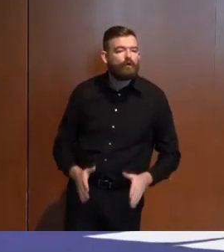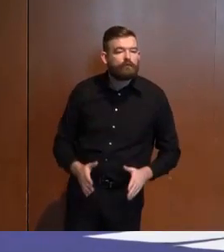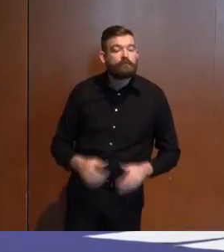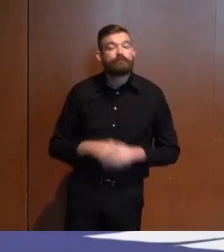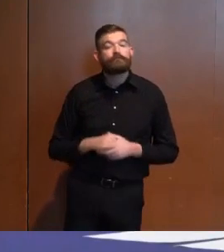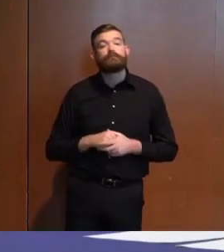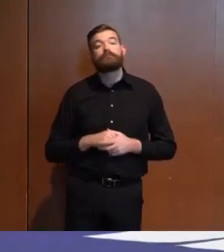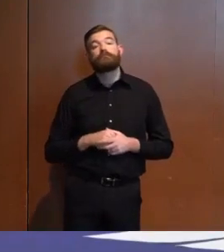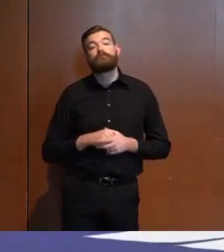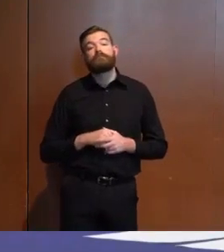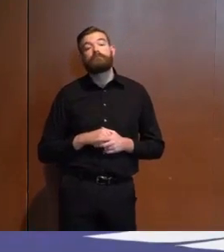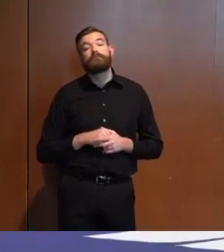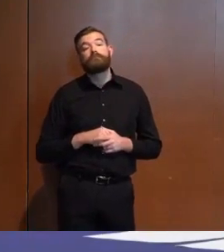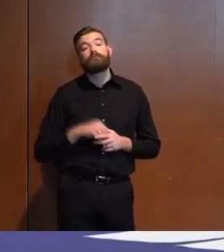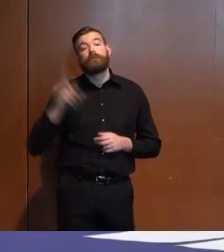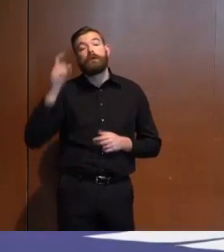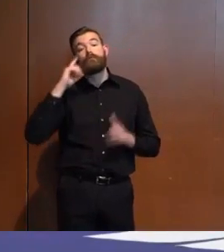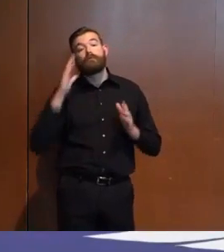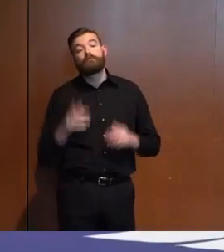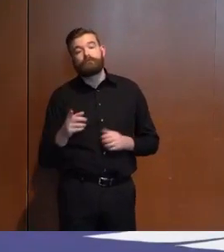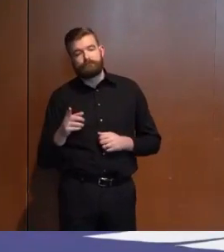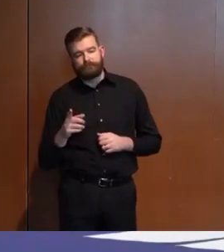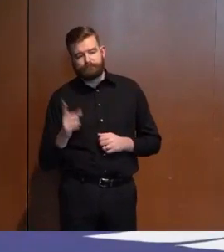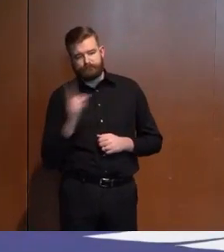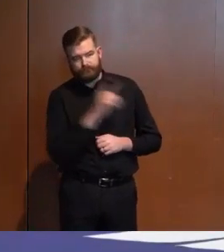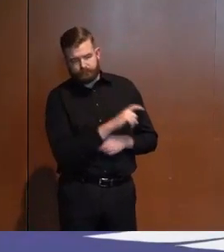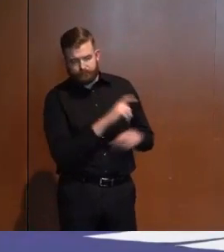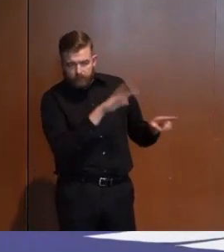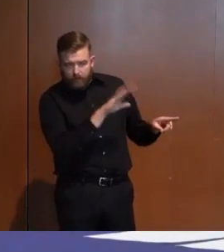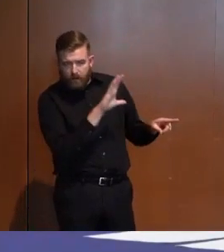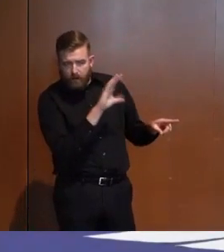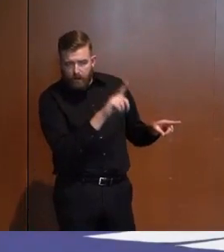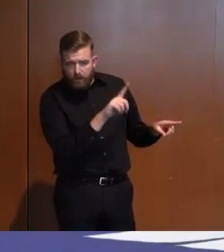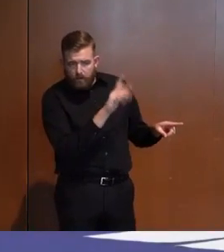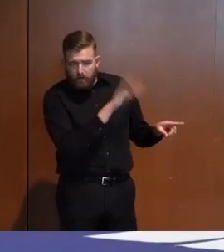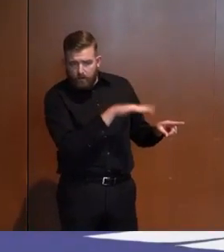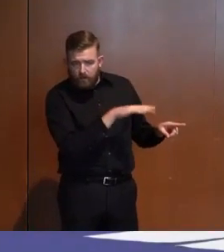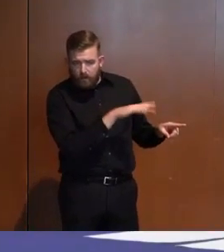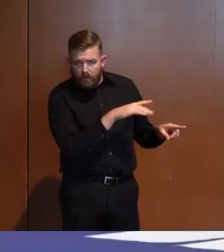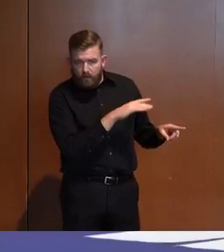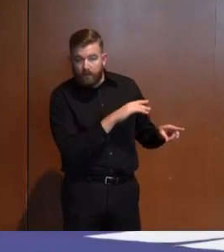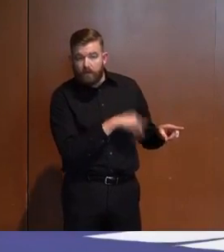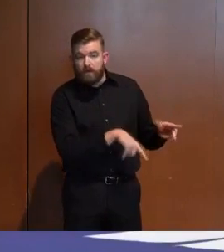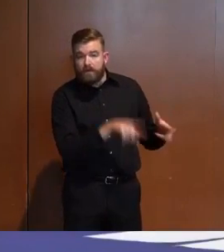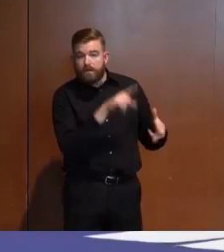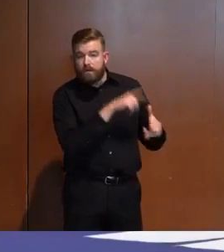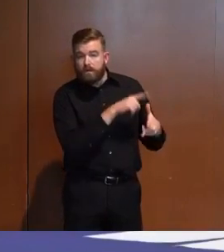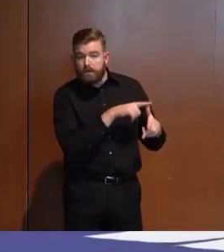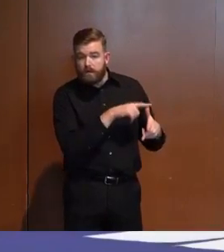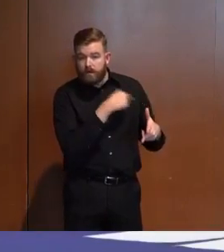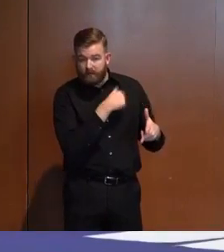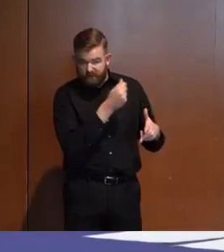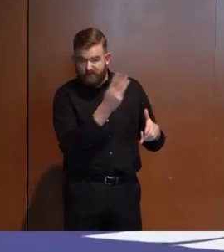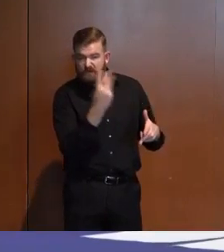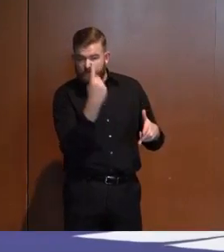talking days to a week for number one, and you're talking several weeks, I think, for the others. Is that fair to say?